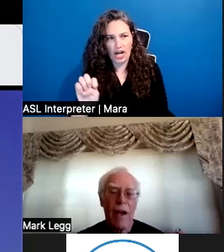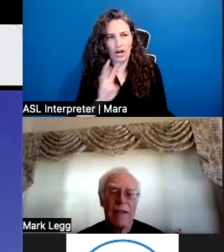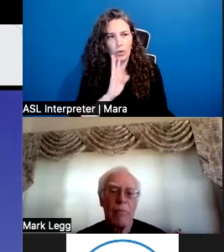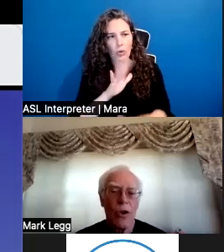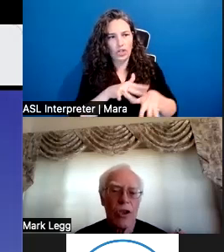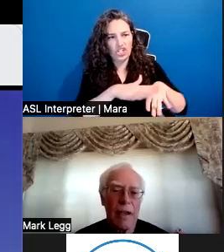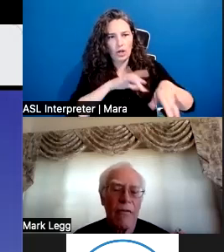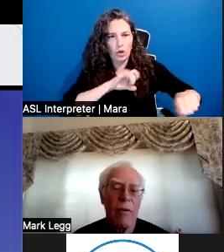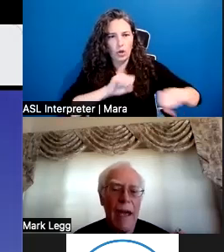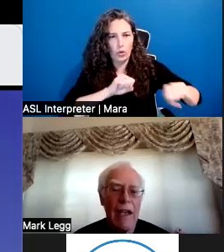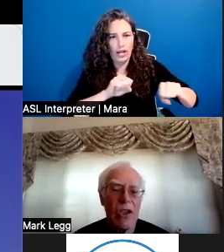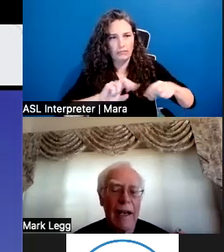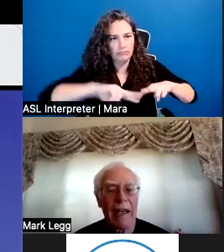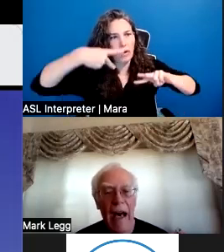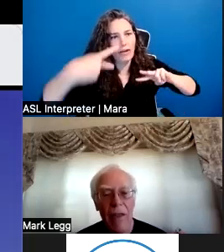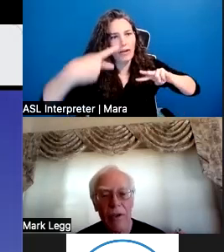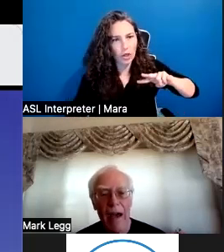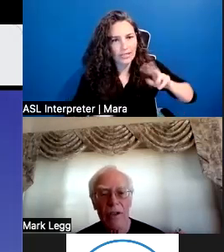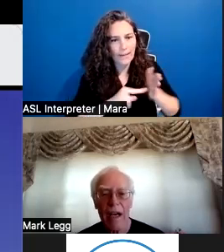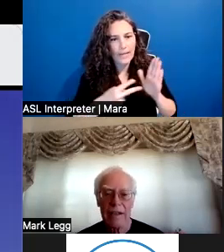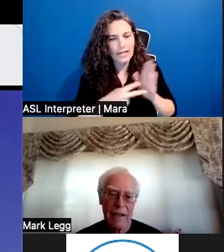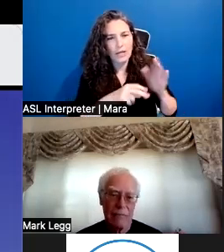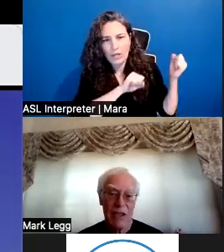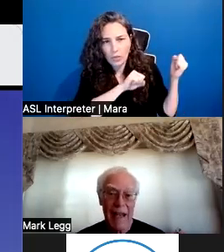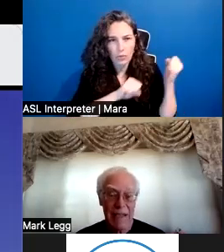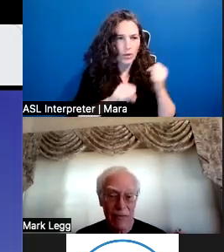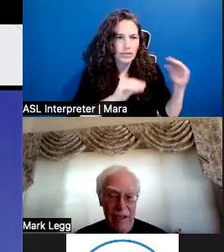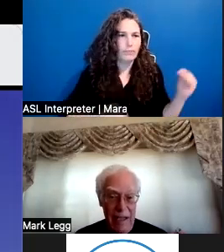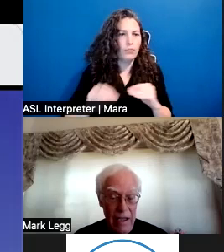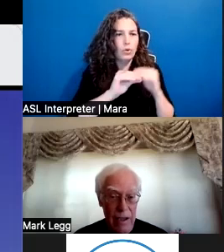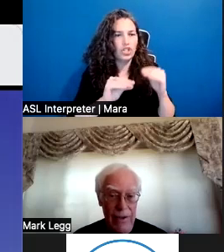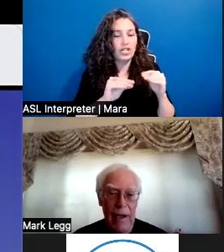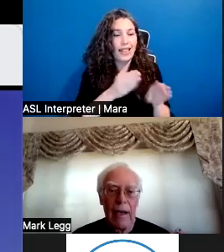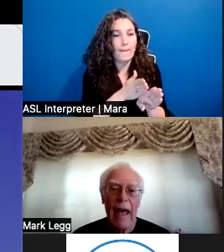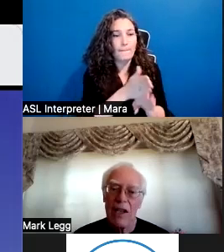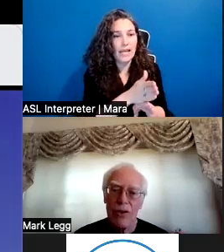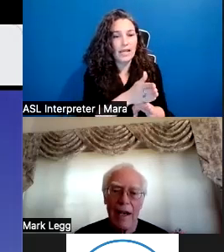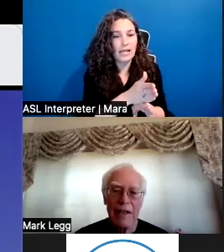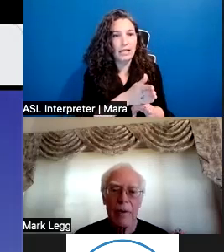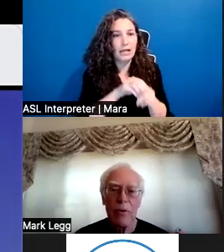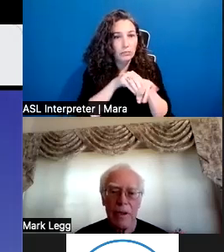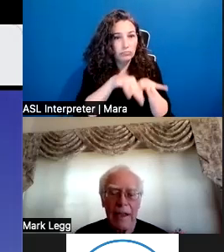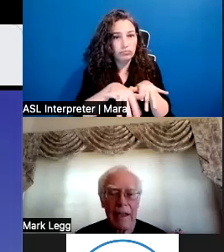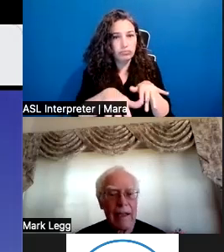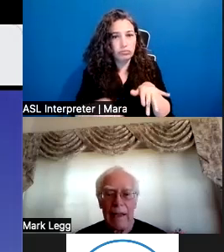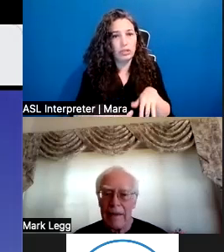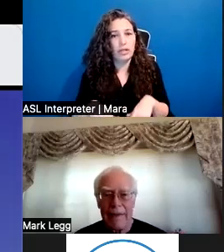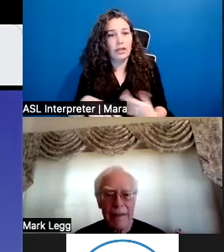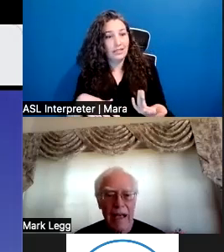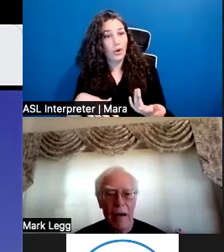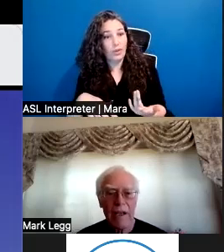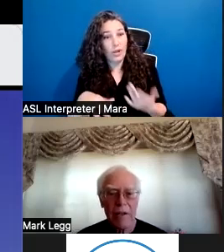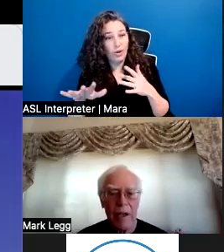a thrusting motion for the main shock, yet a lot of those aftershocks that were lasted for 10 years had strike slip. So again,